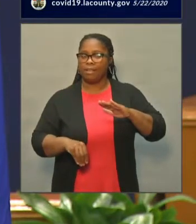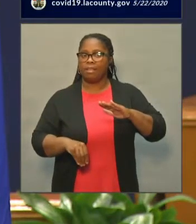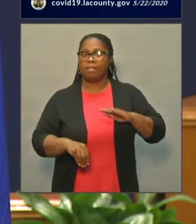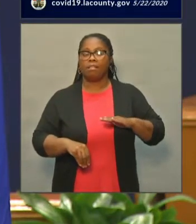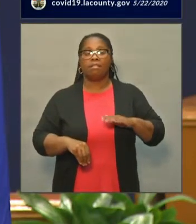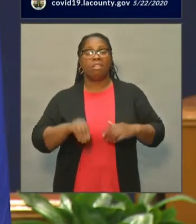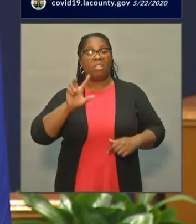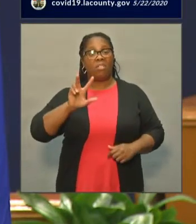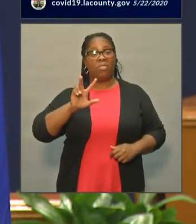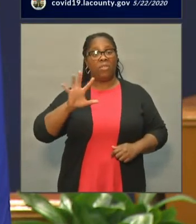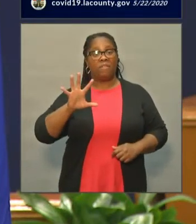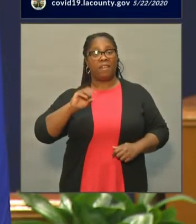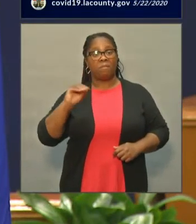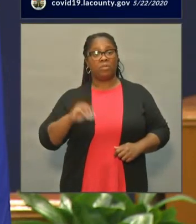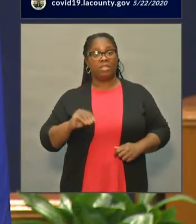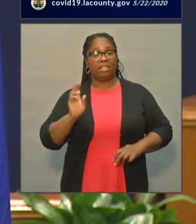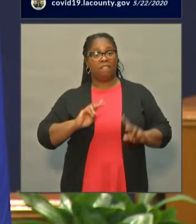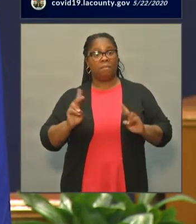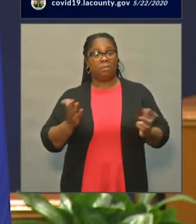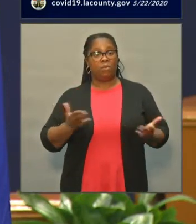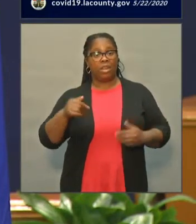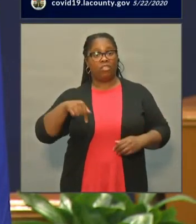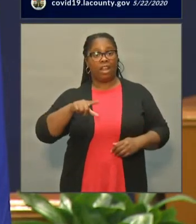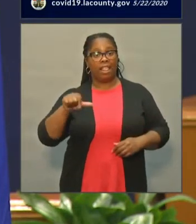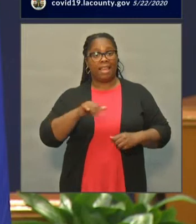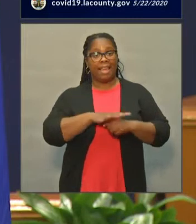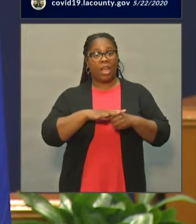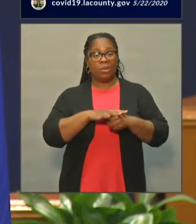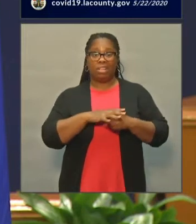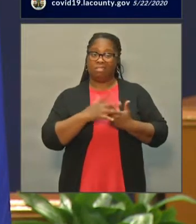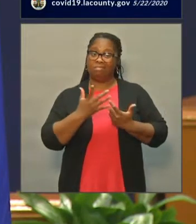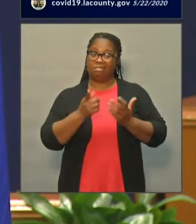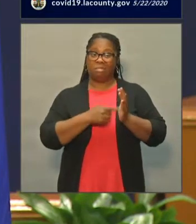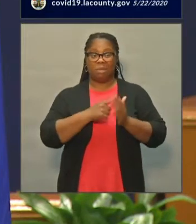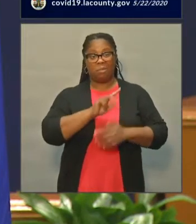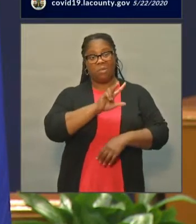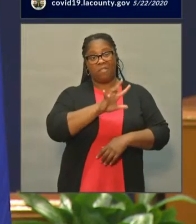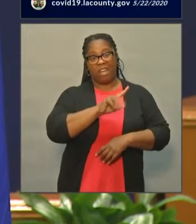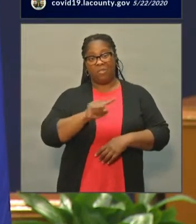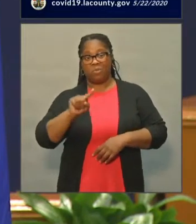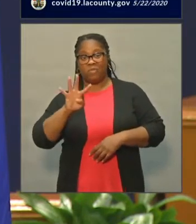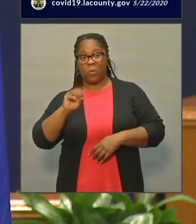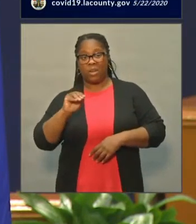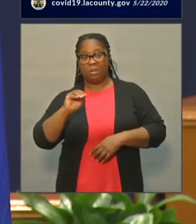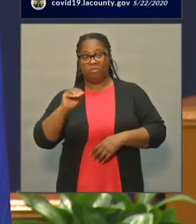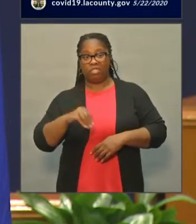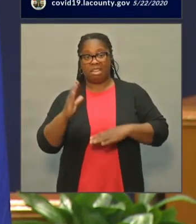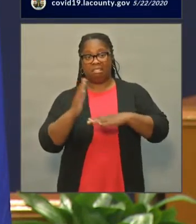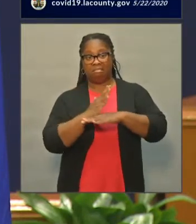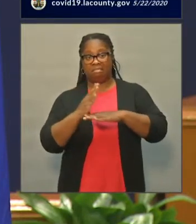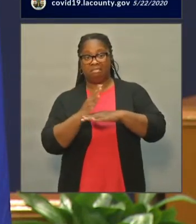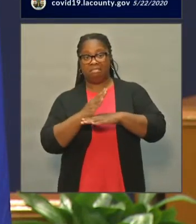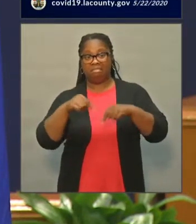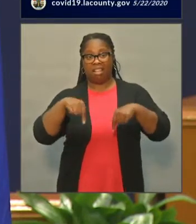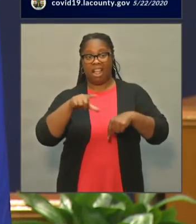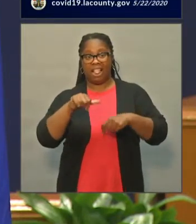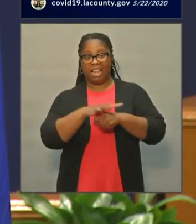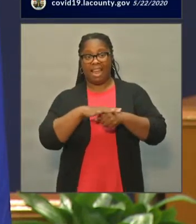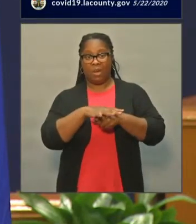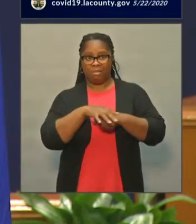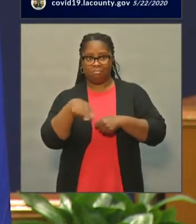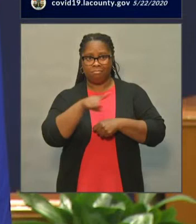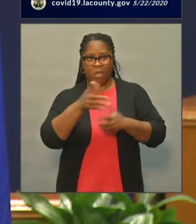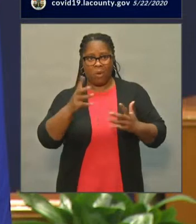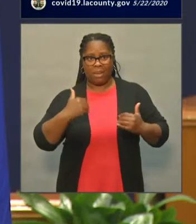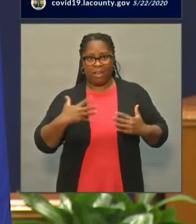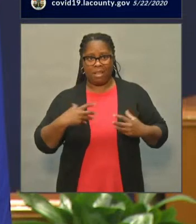35% of us here in LA County, sometimes the numbers could be as high as 40%, have underlying health conditions. So I know sometimes folks